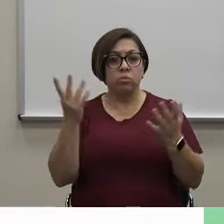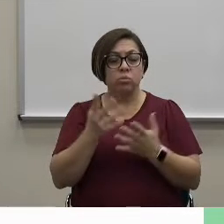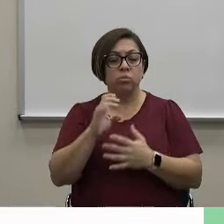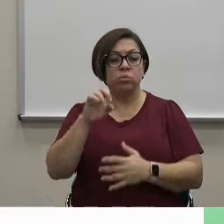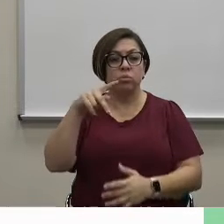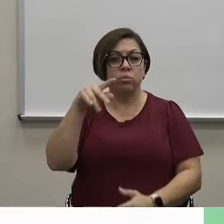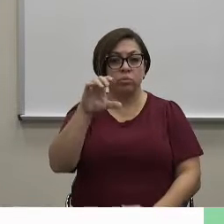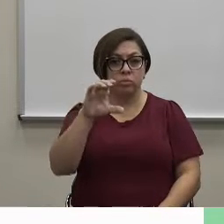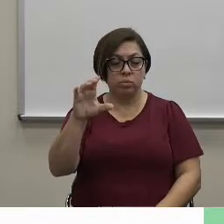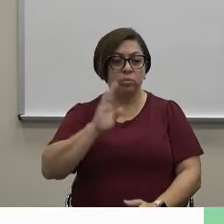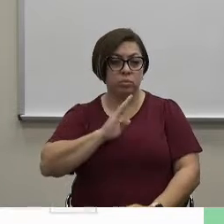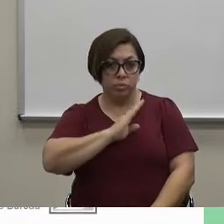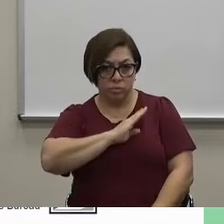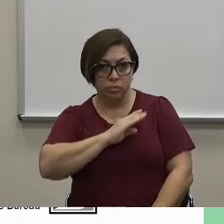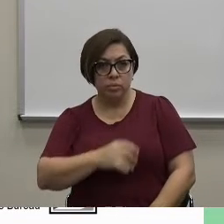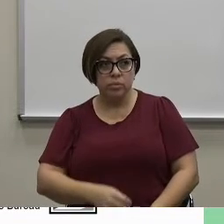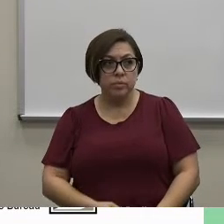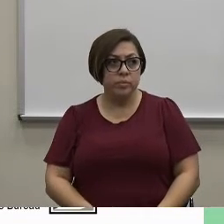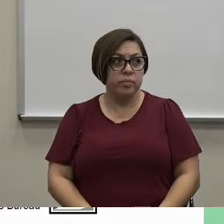Community College Board.